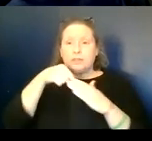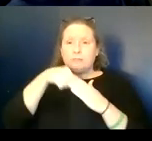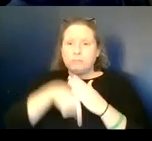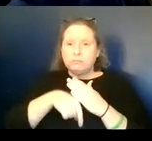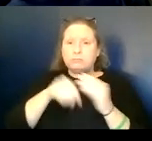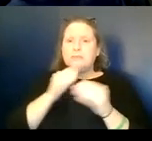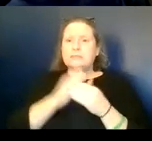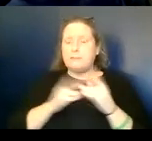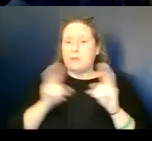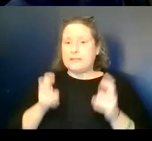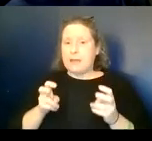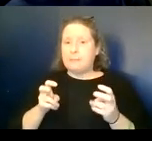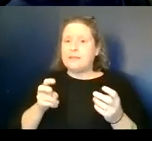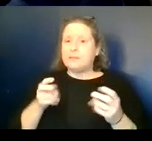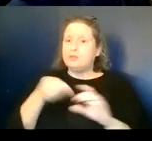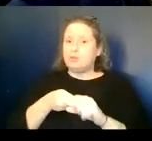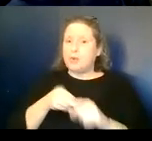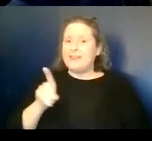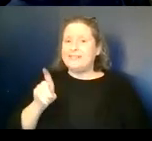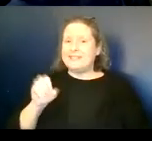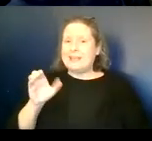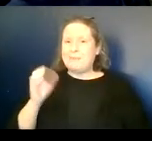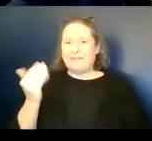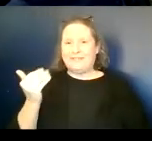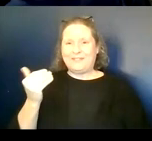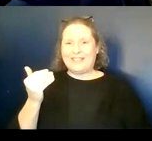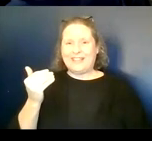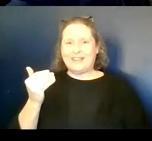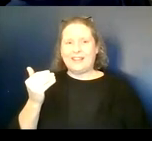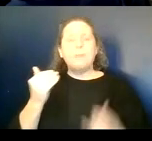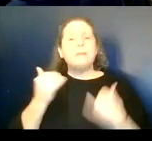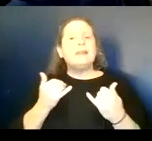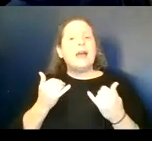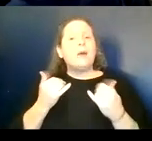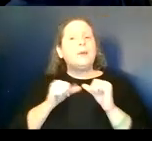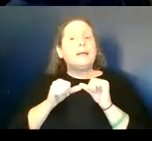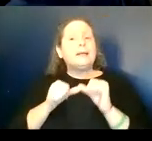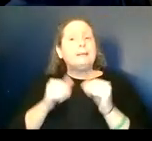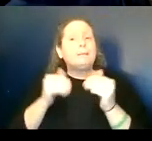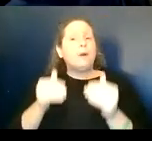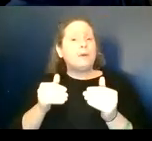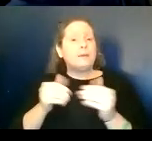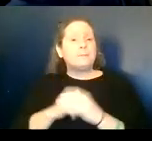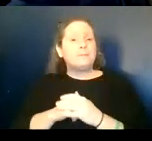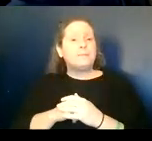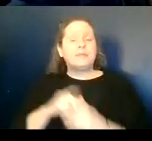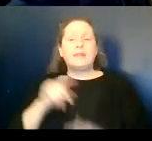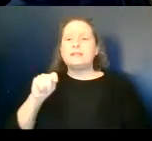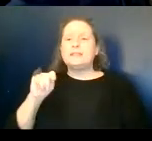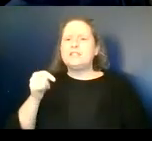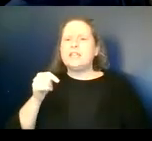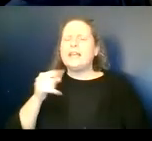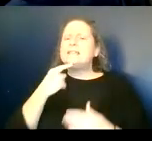that. But let's keep going. So TJ, tell us a little more about internal bias and ableism, and